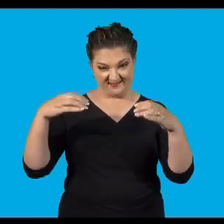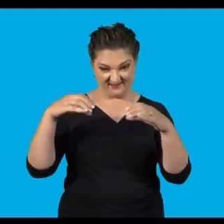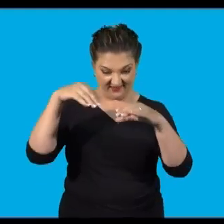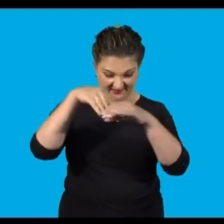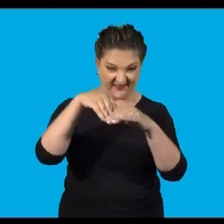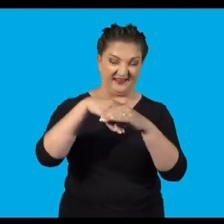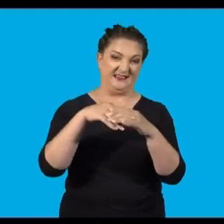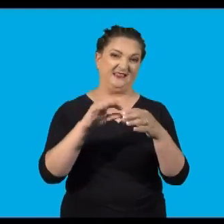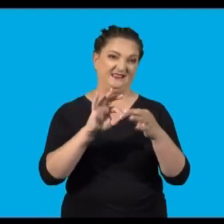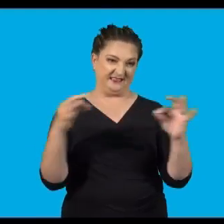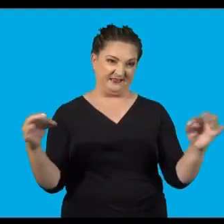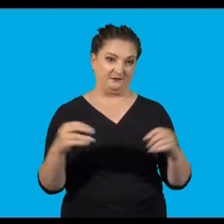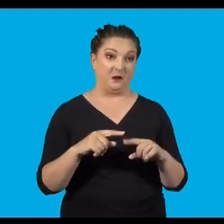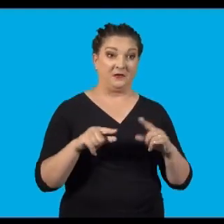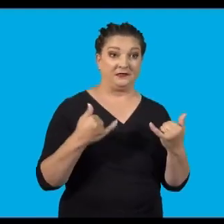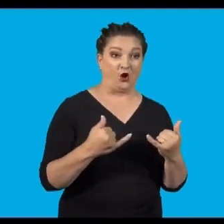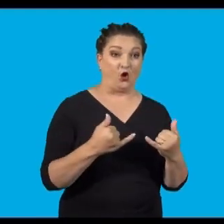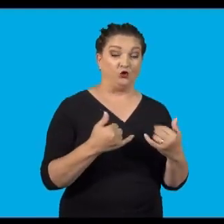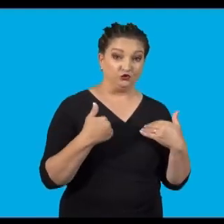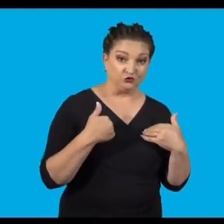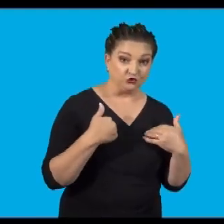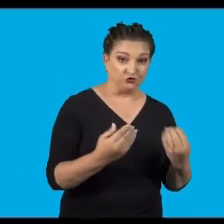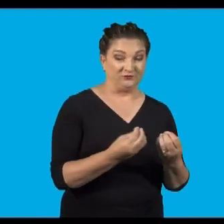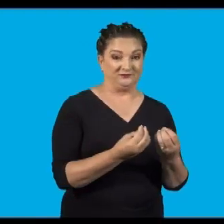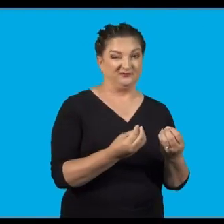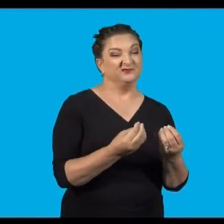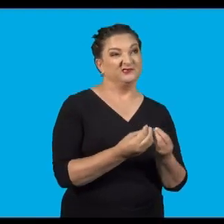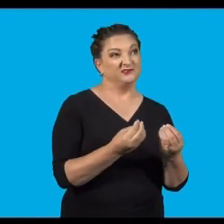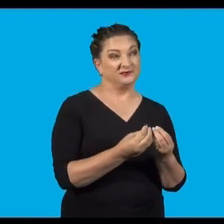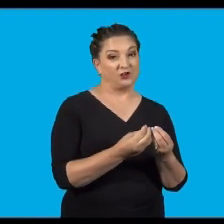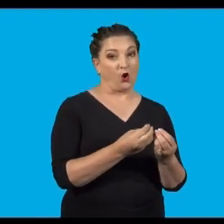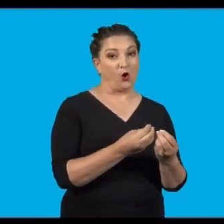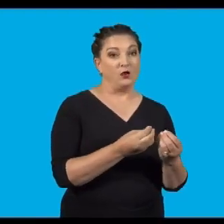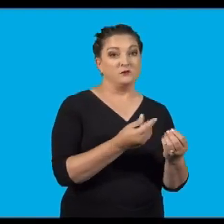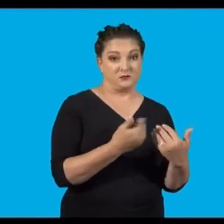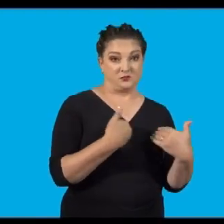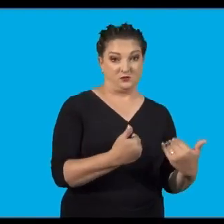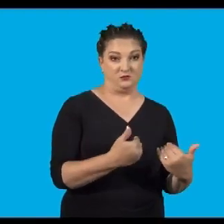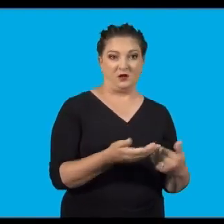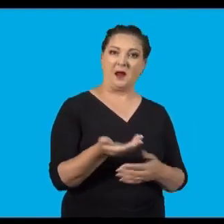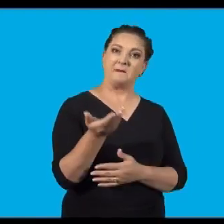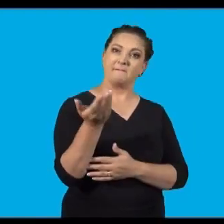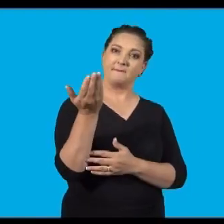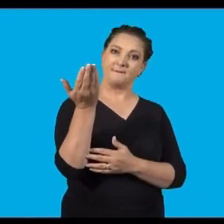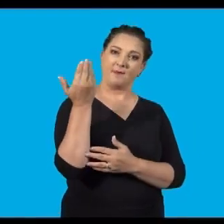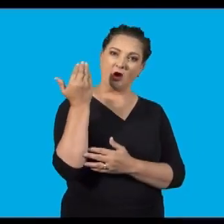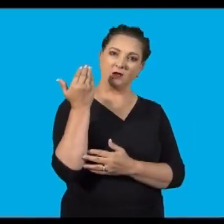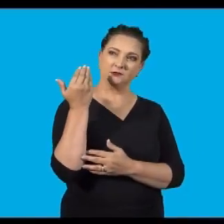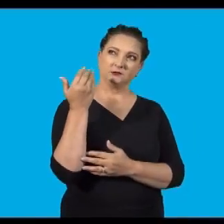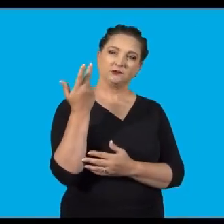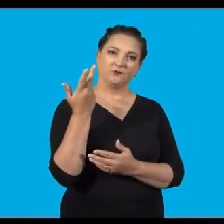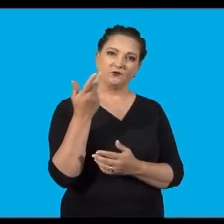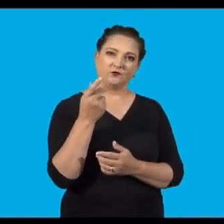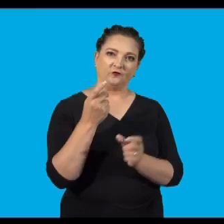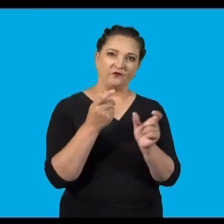the central part of our sentence. Start the sentence with the object then. Use the past participle of the